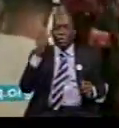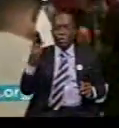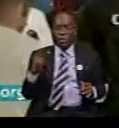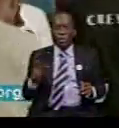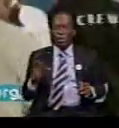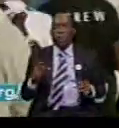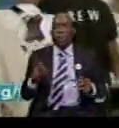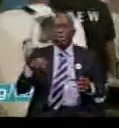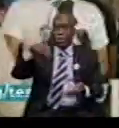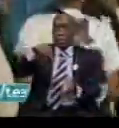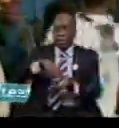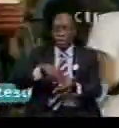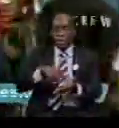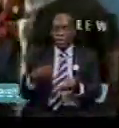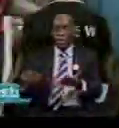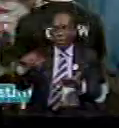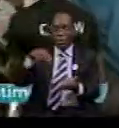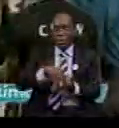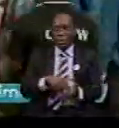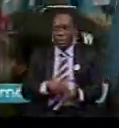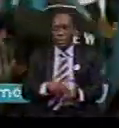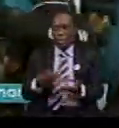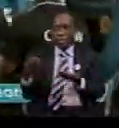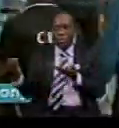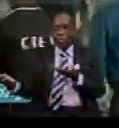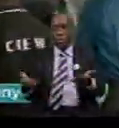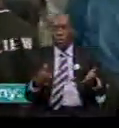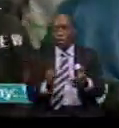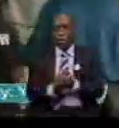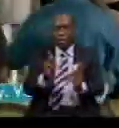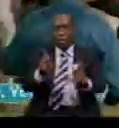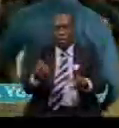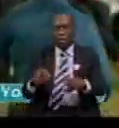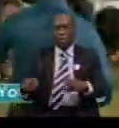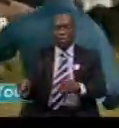Get up. Yes. Bring that person forward. Yes.